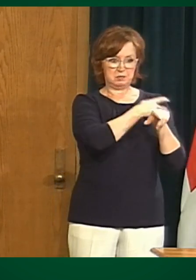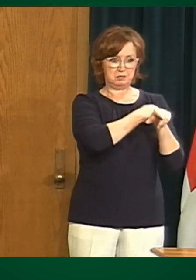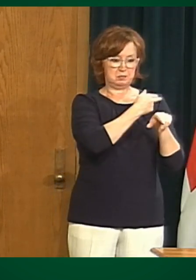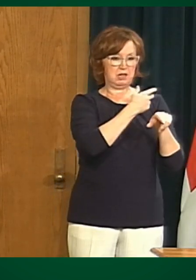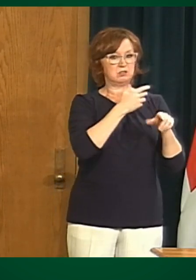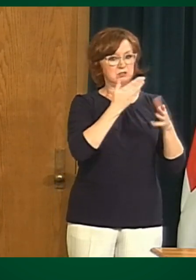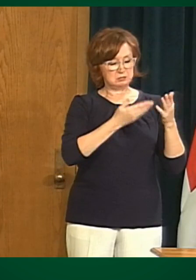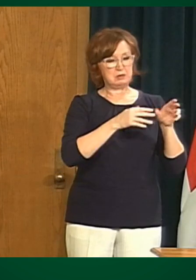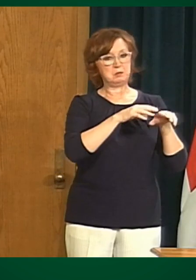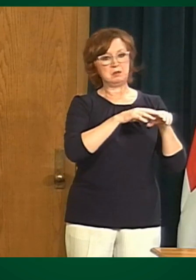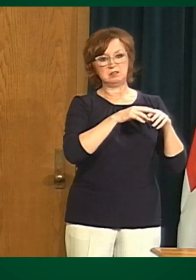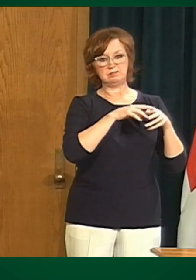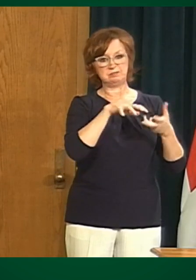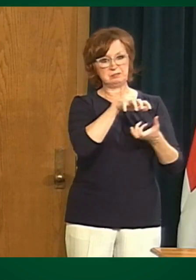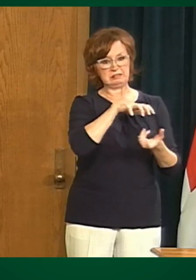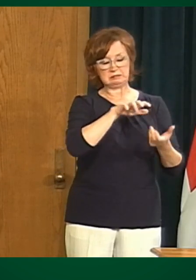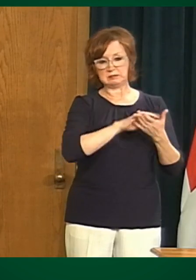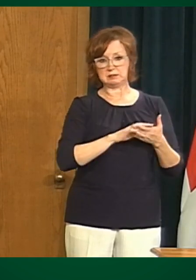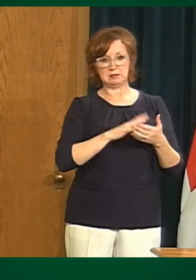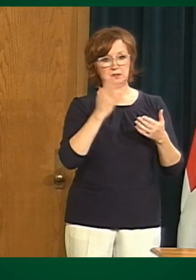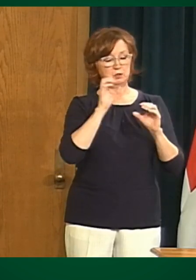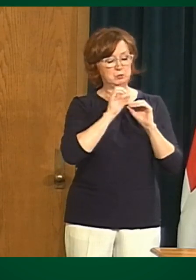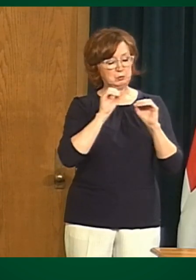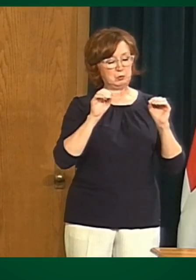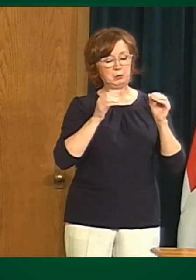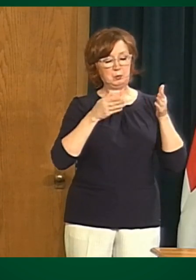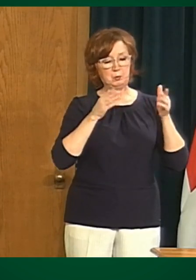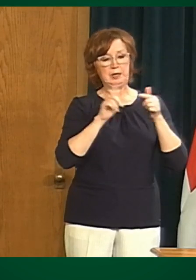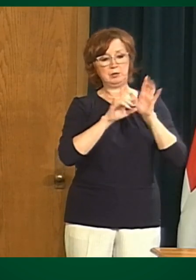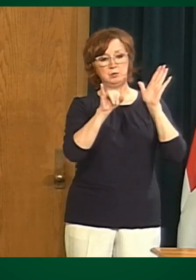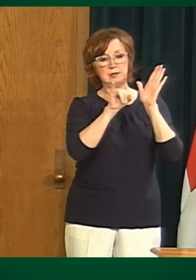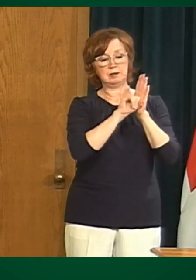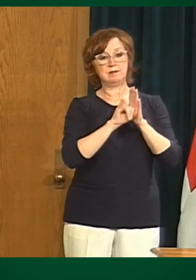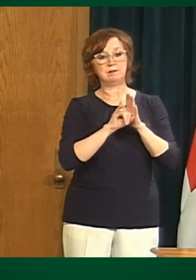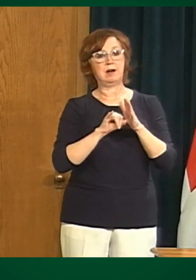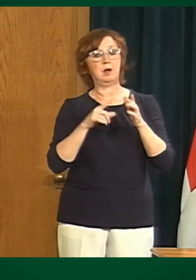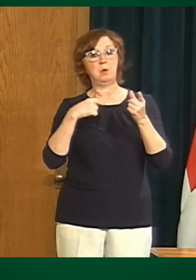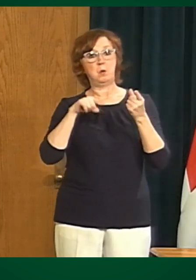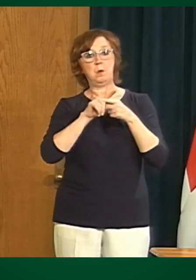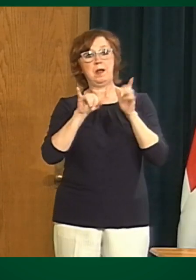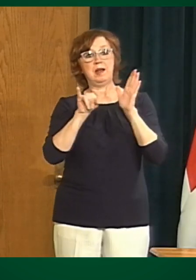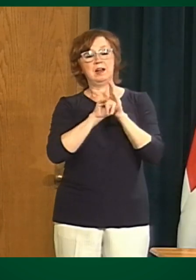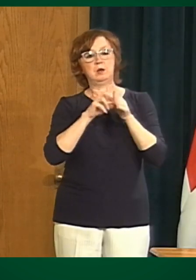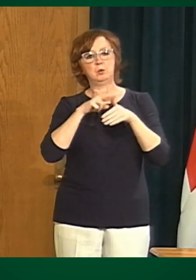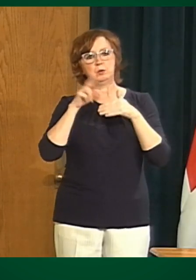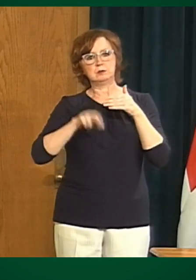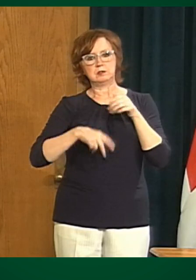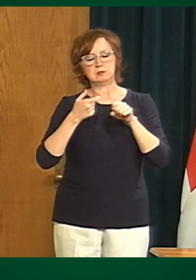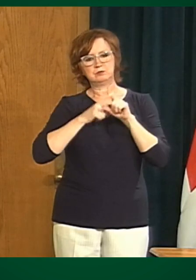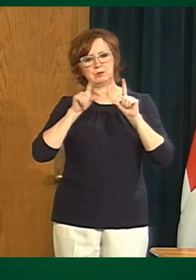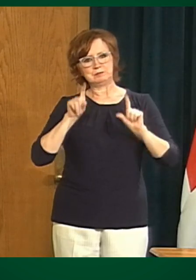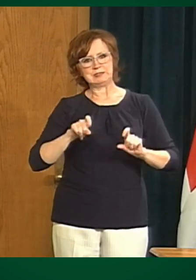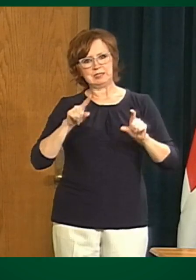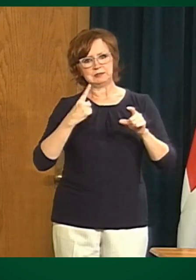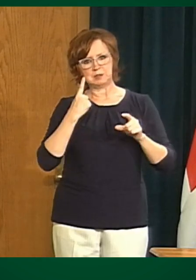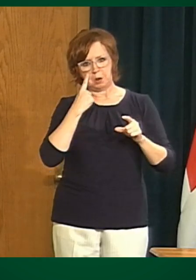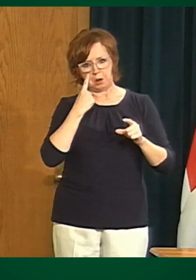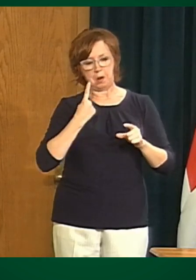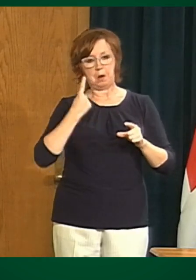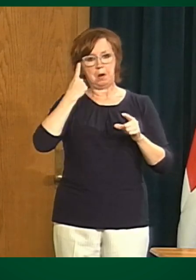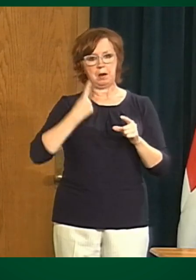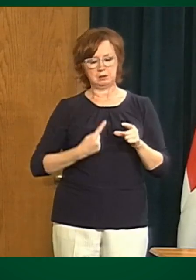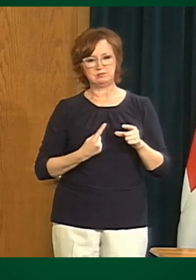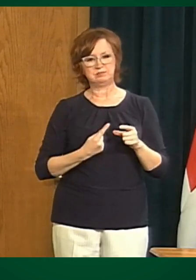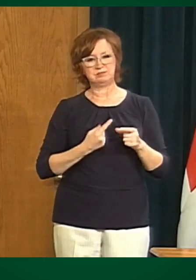that you are dealing with COVID-19. So that is a way to say that in